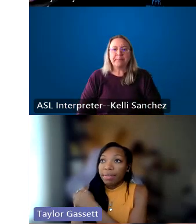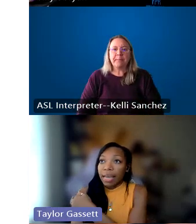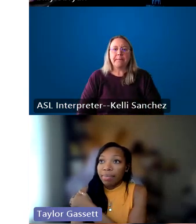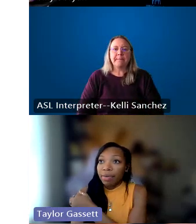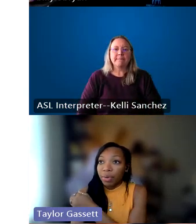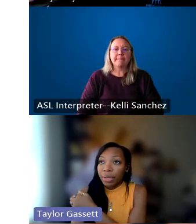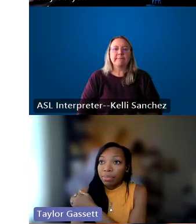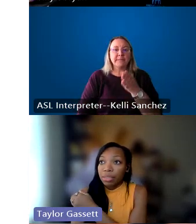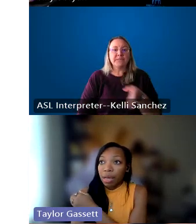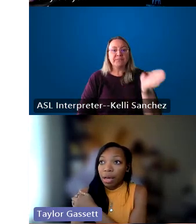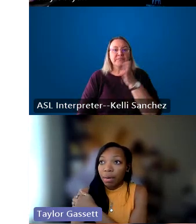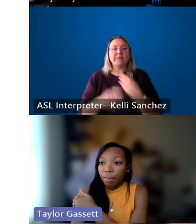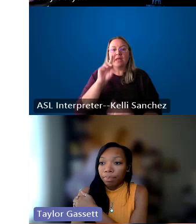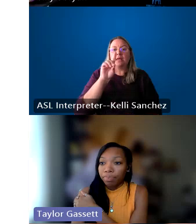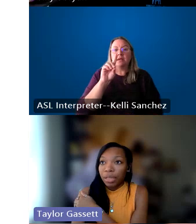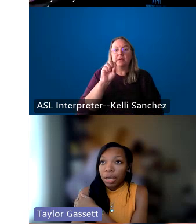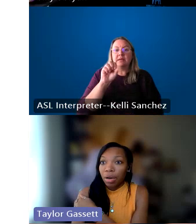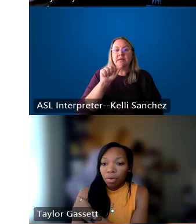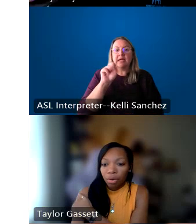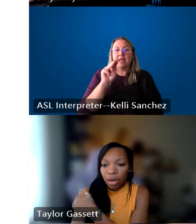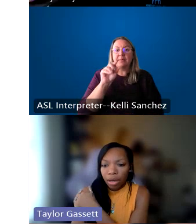We have Damon Williams.